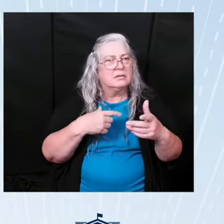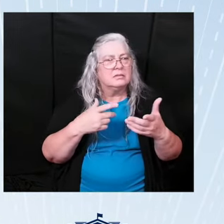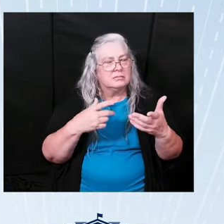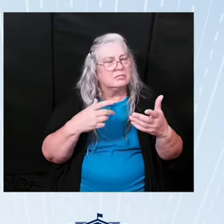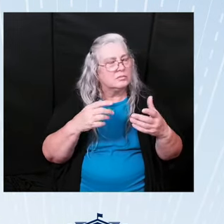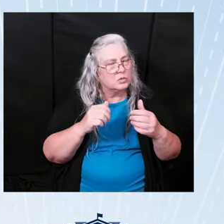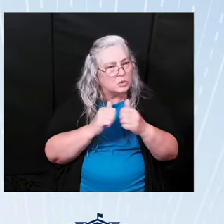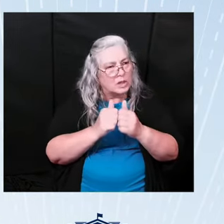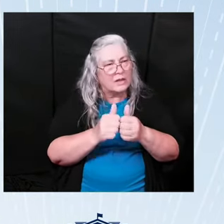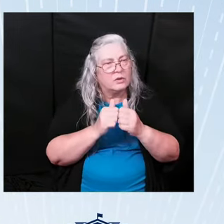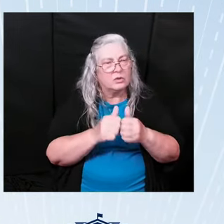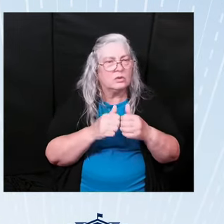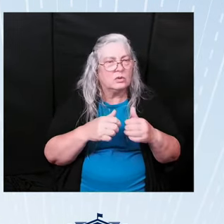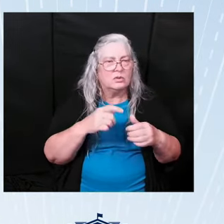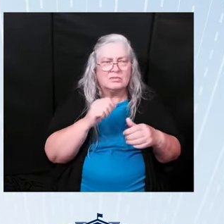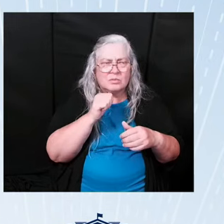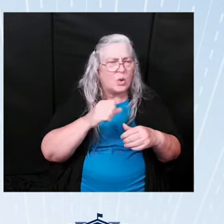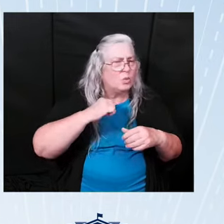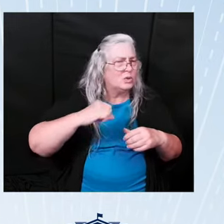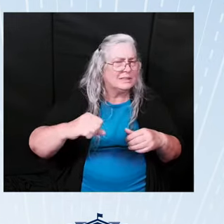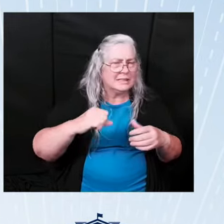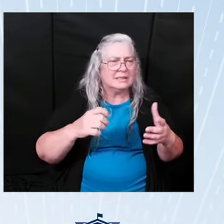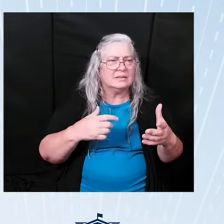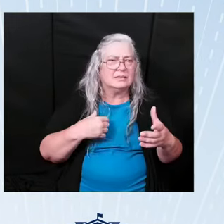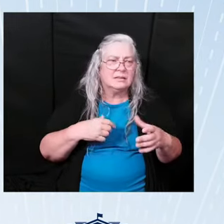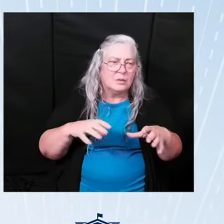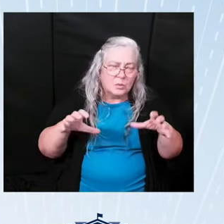being here today. And now, Lenny.